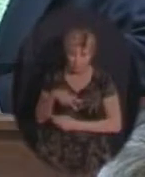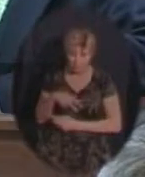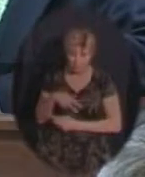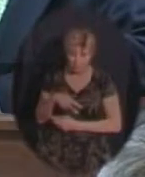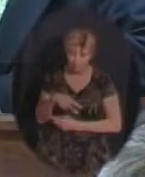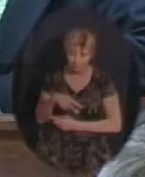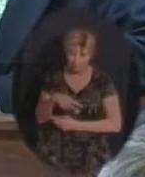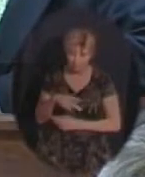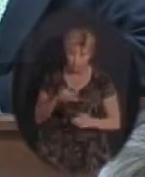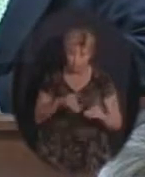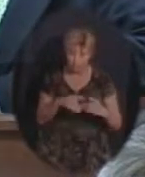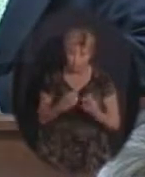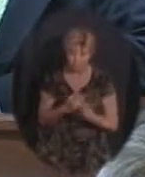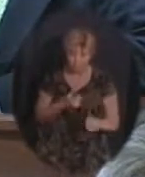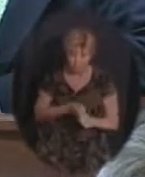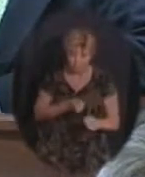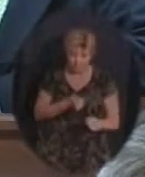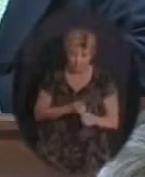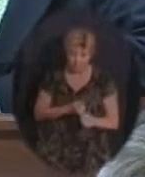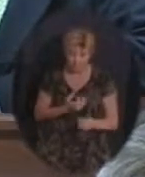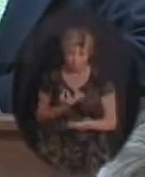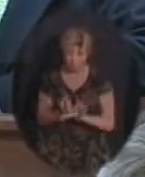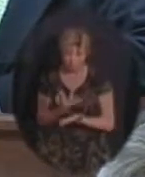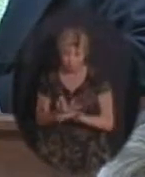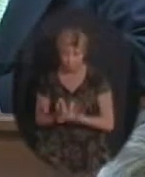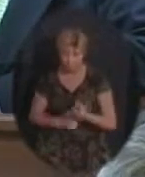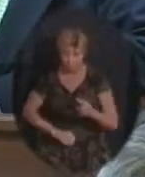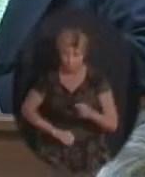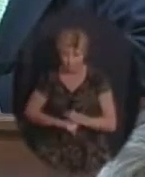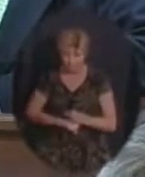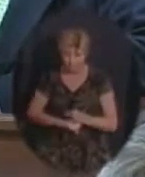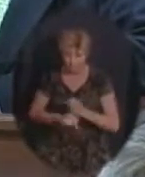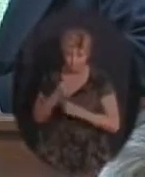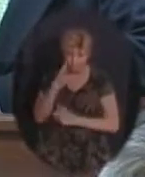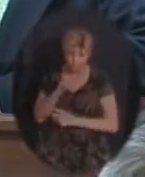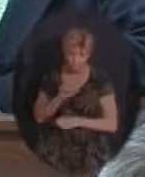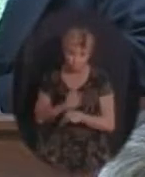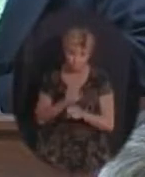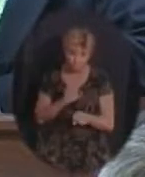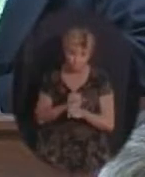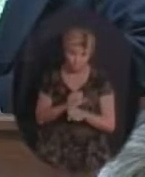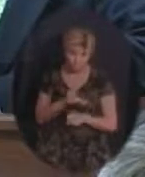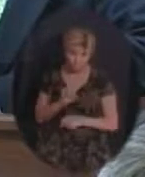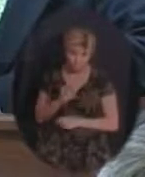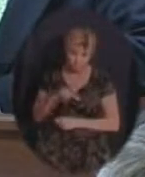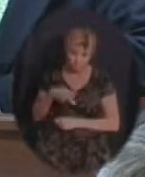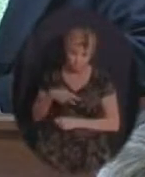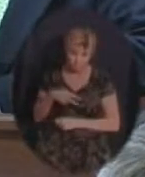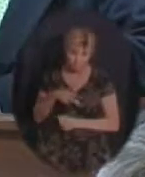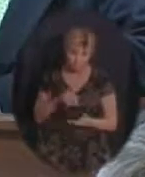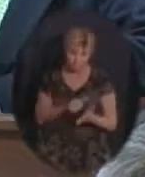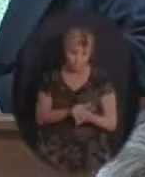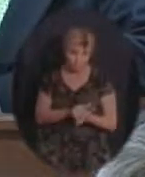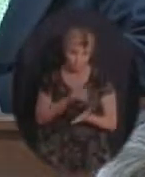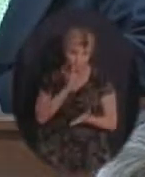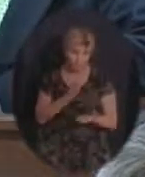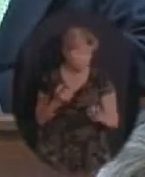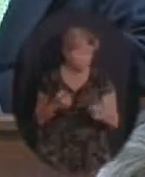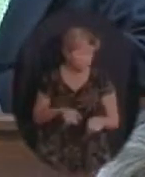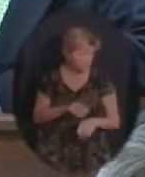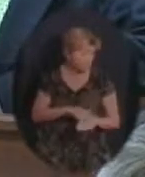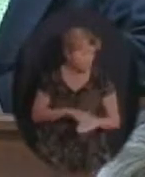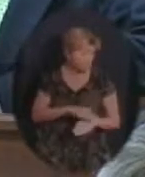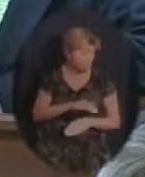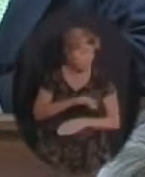self-funded entity regarding their workers' compensation risk. That renewal is also July 1st. I have